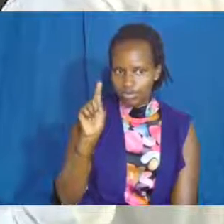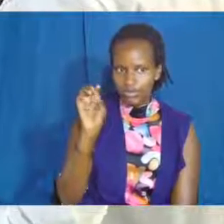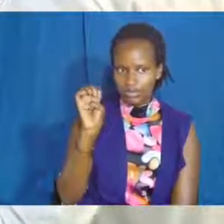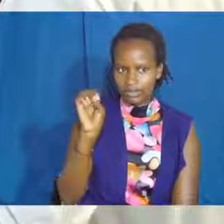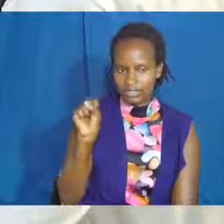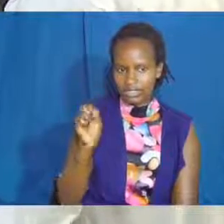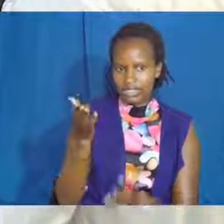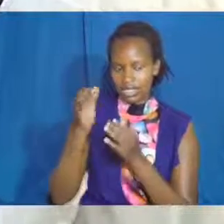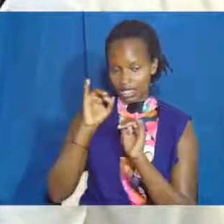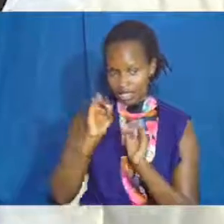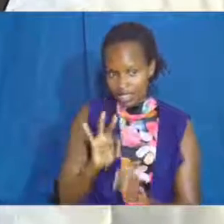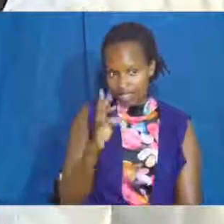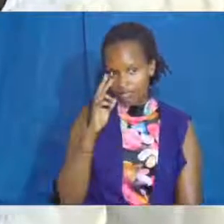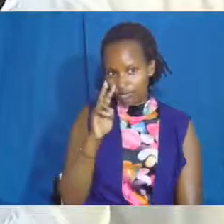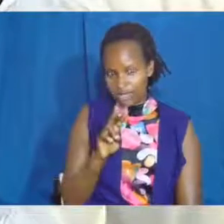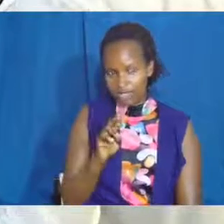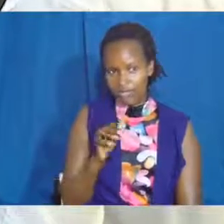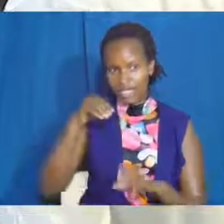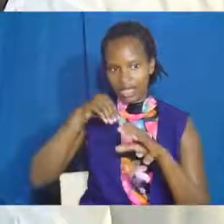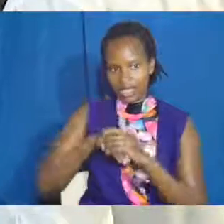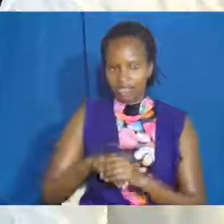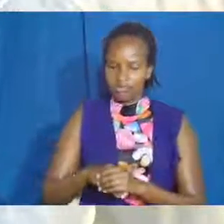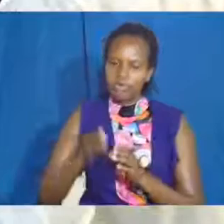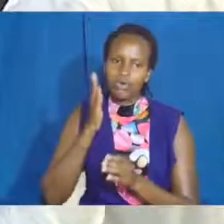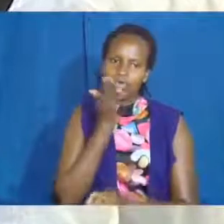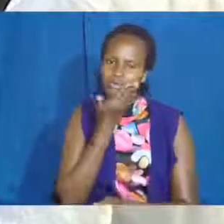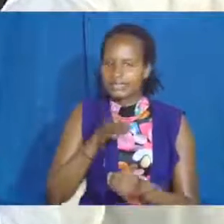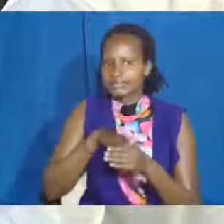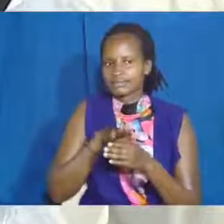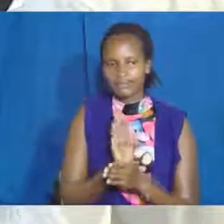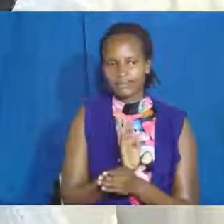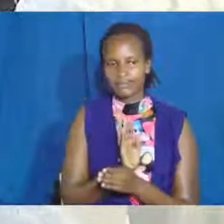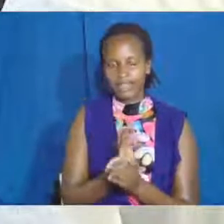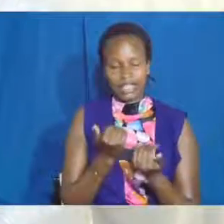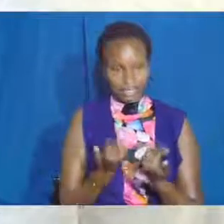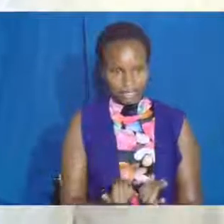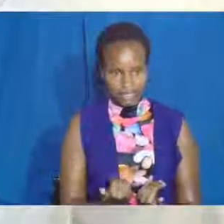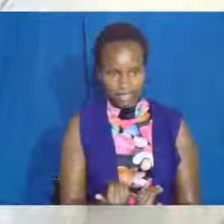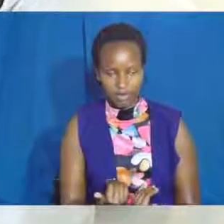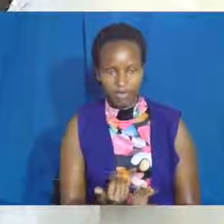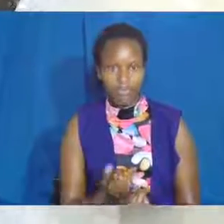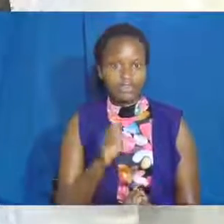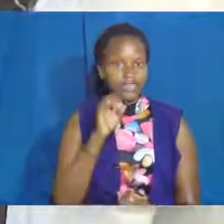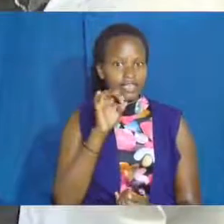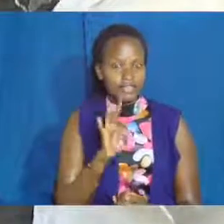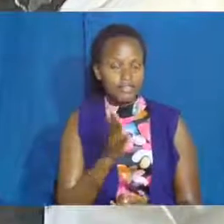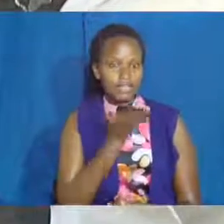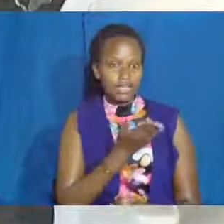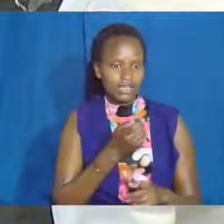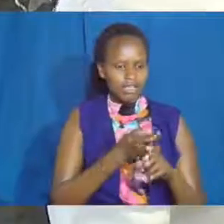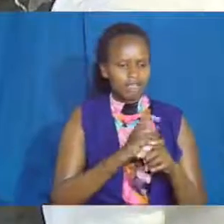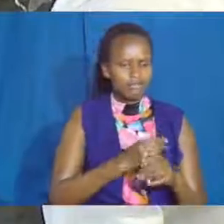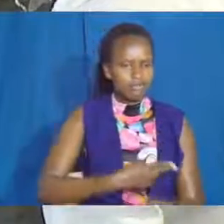there are more solutes on that side, but there is more water here on that side. Now, the solute will move from